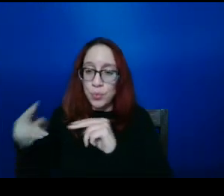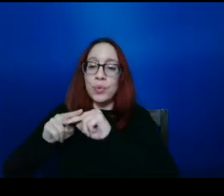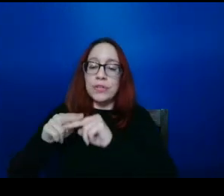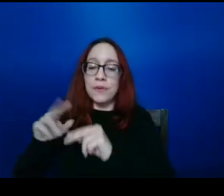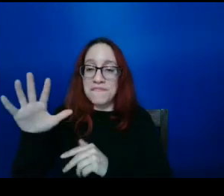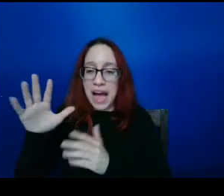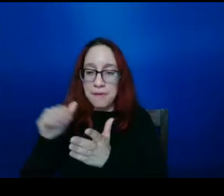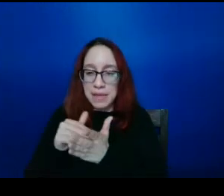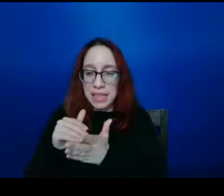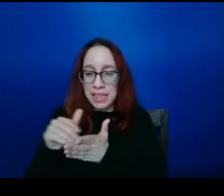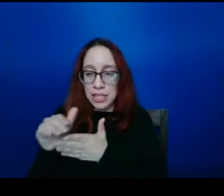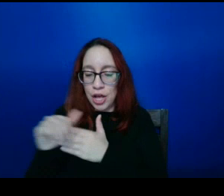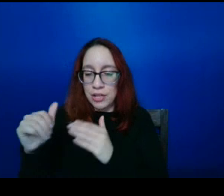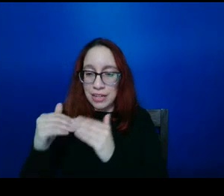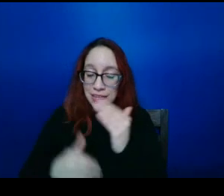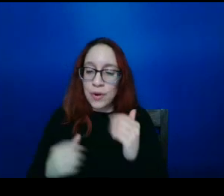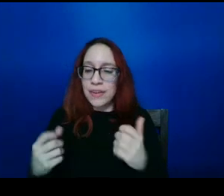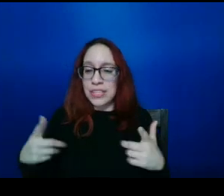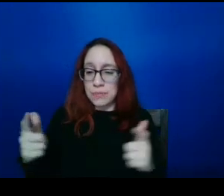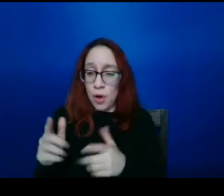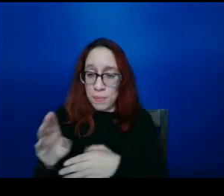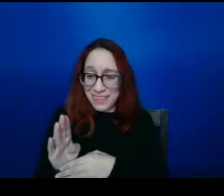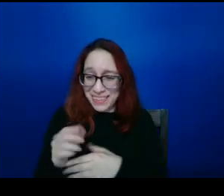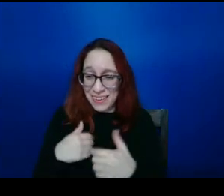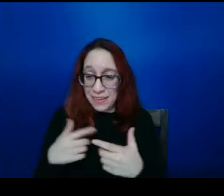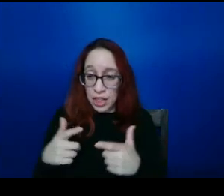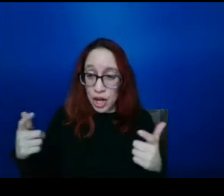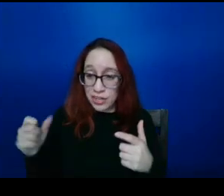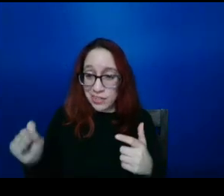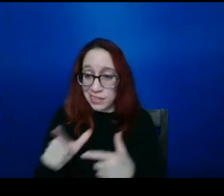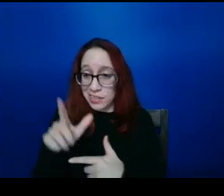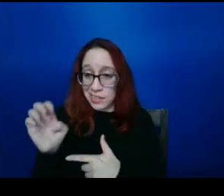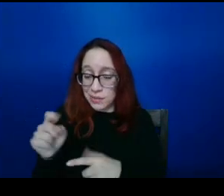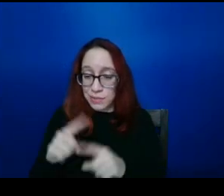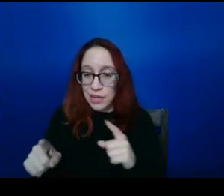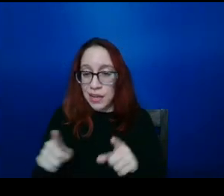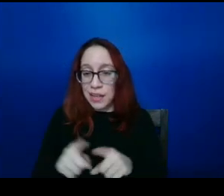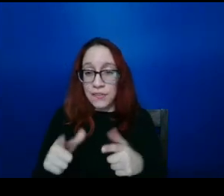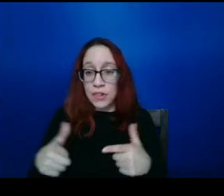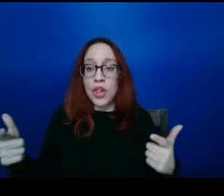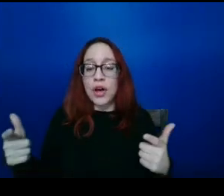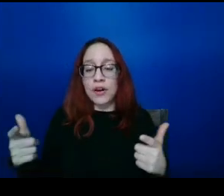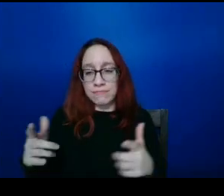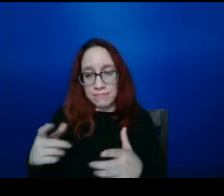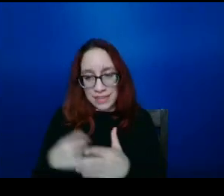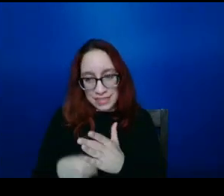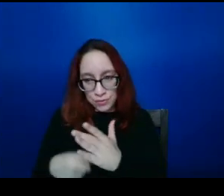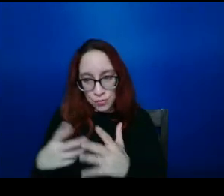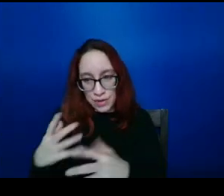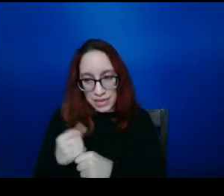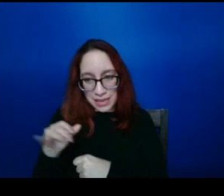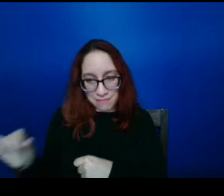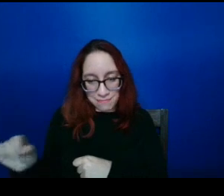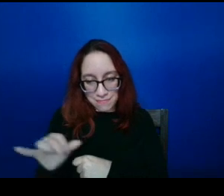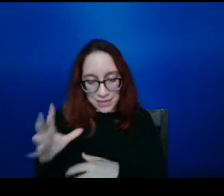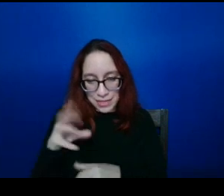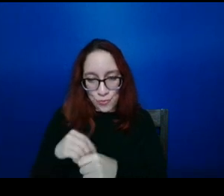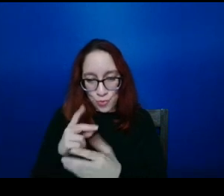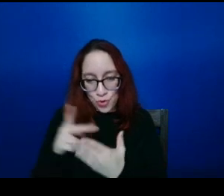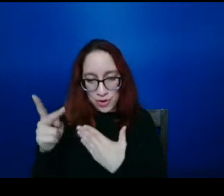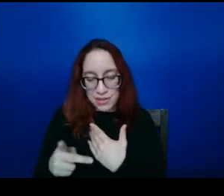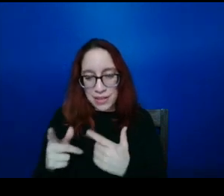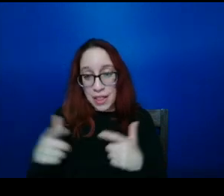do have a lot of small businesses in the city that do have large sales, but they also have large expenses. So I wanted to capture those in the program that